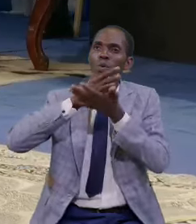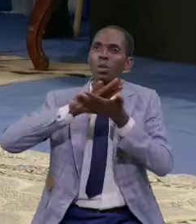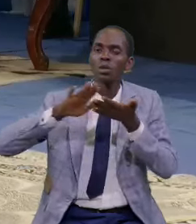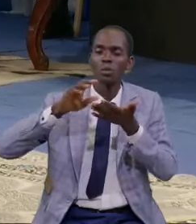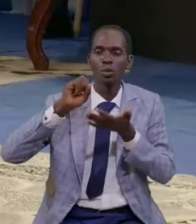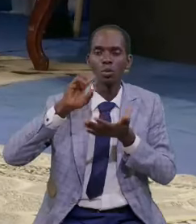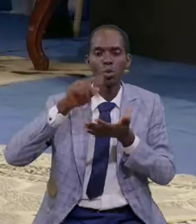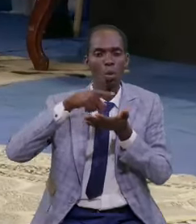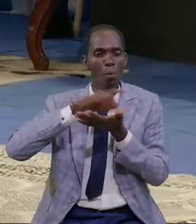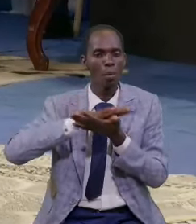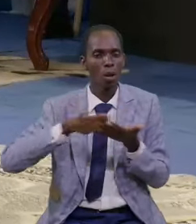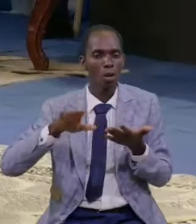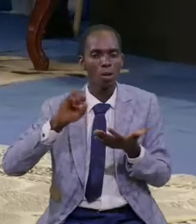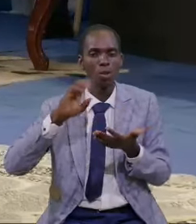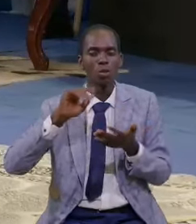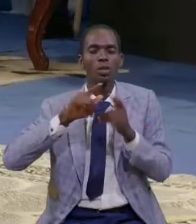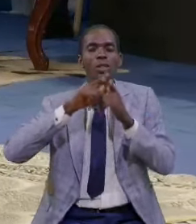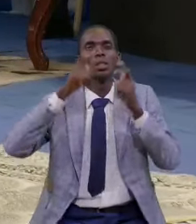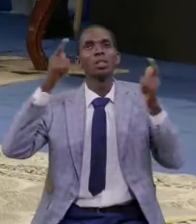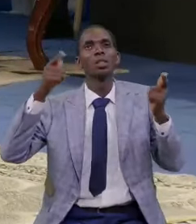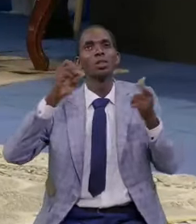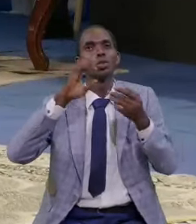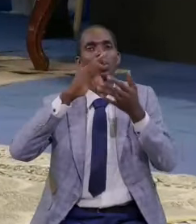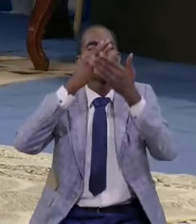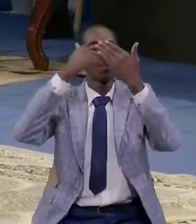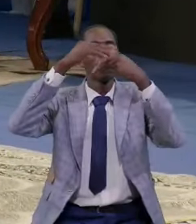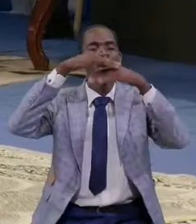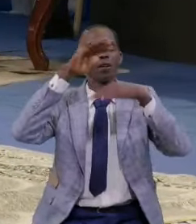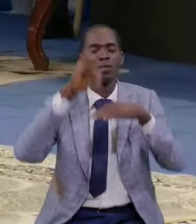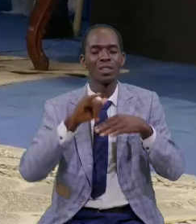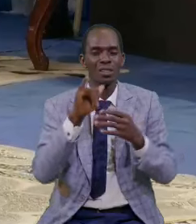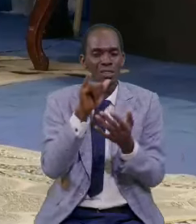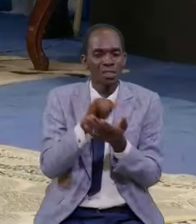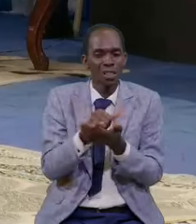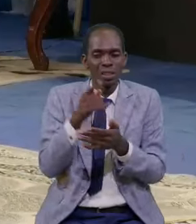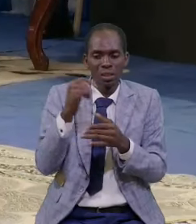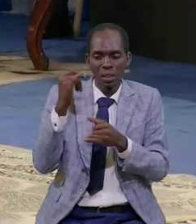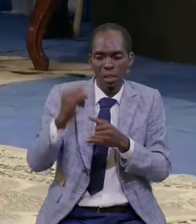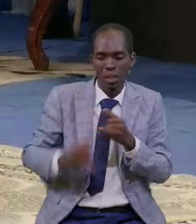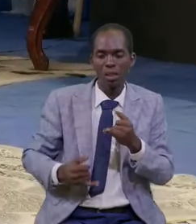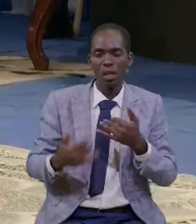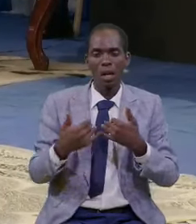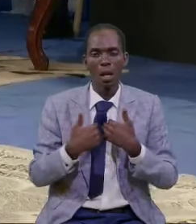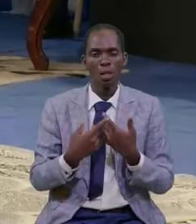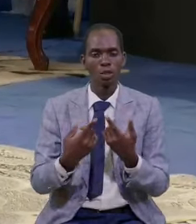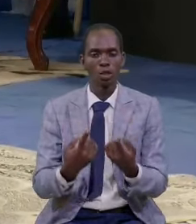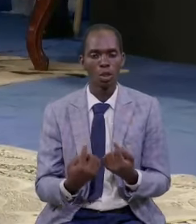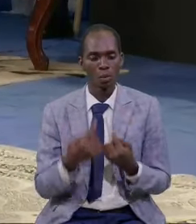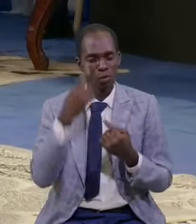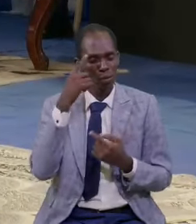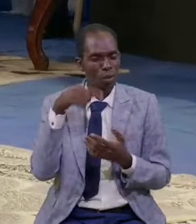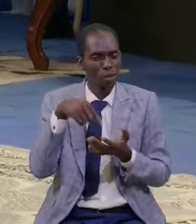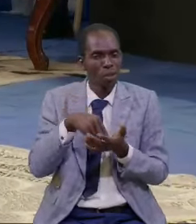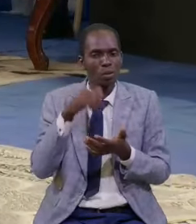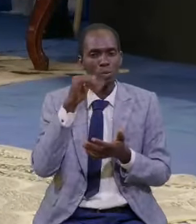is so heavenly, that the end has come for this woman. No. When you come to